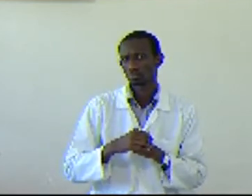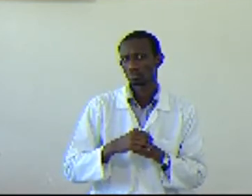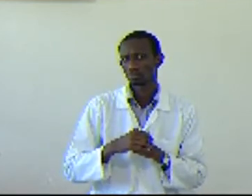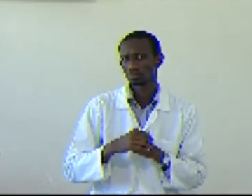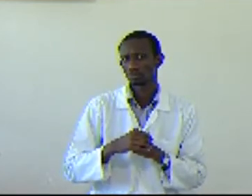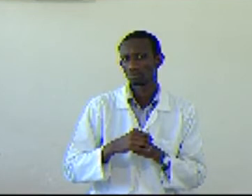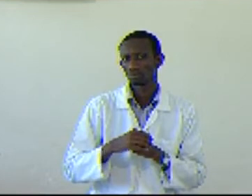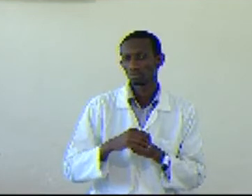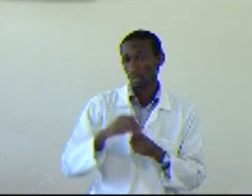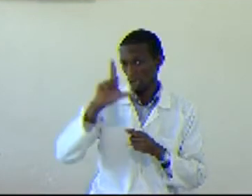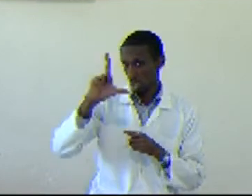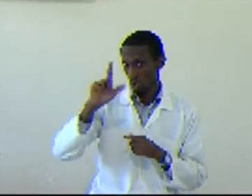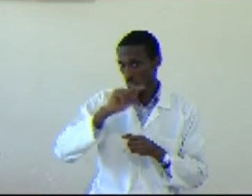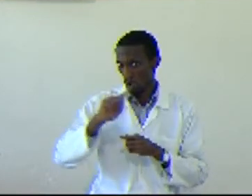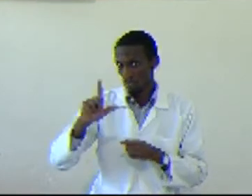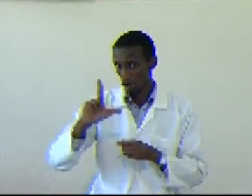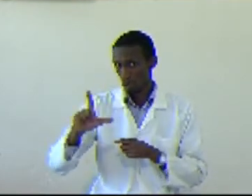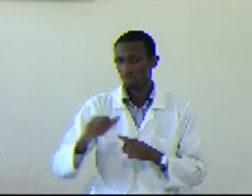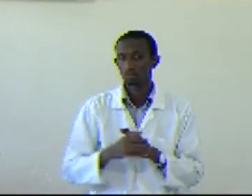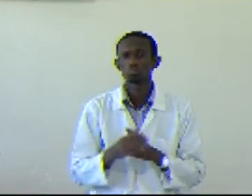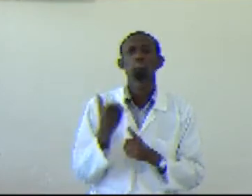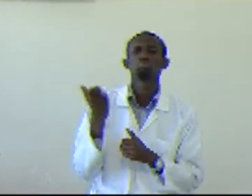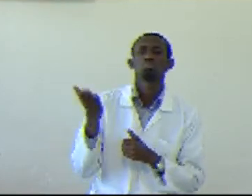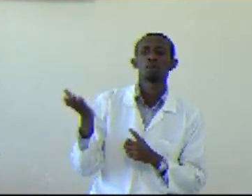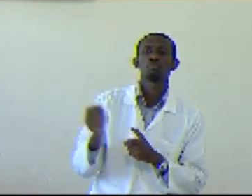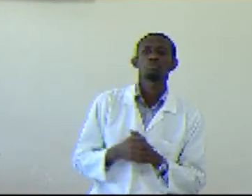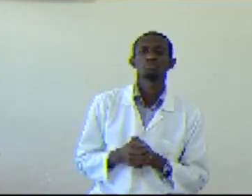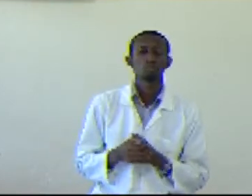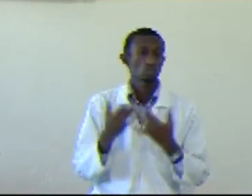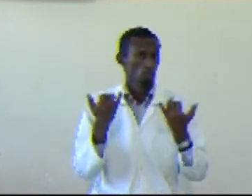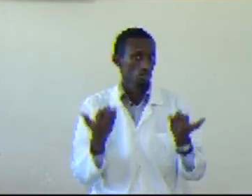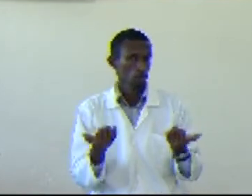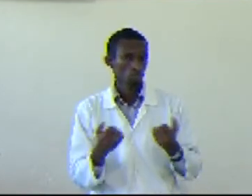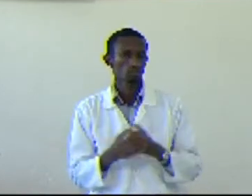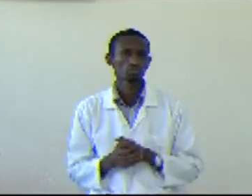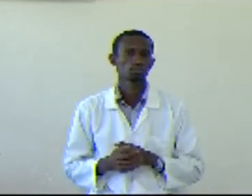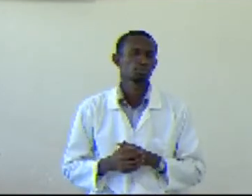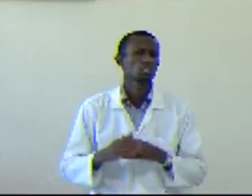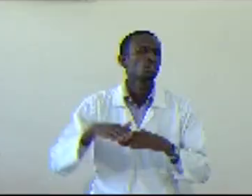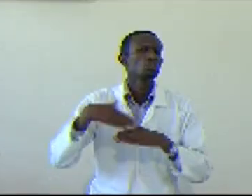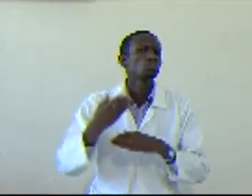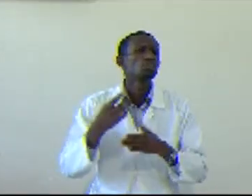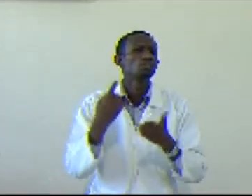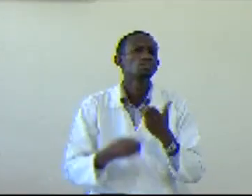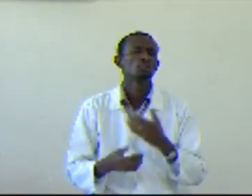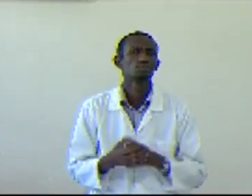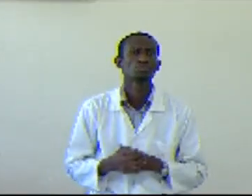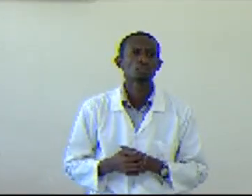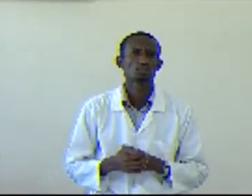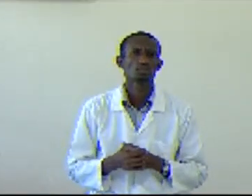here over L0. This is what we have. So, but now, what is next here? So what is next